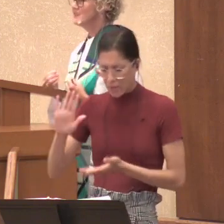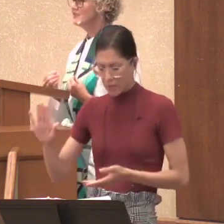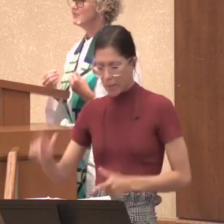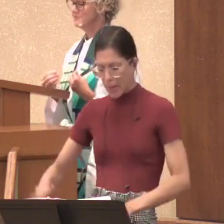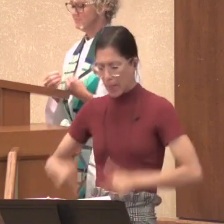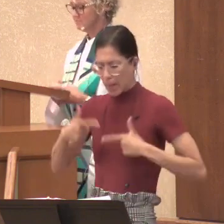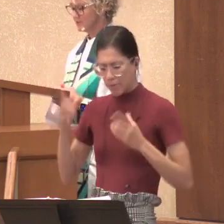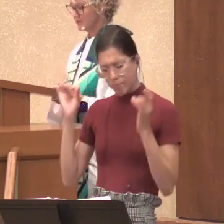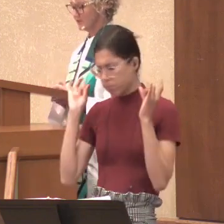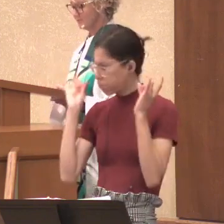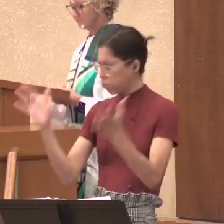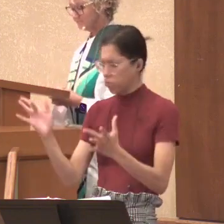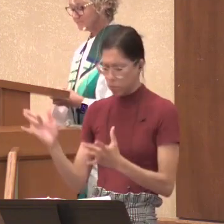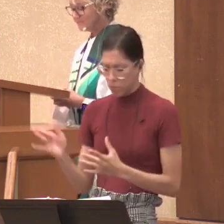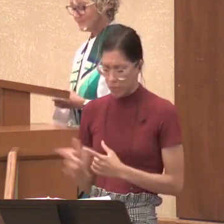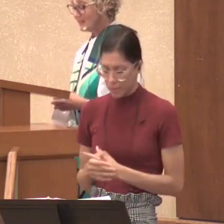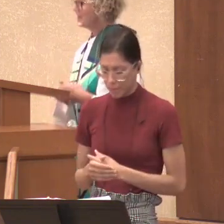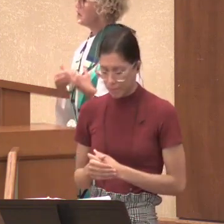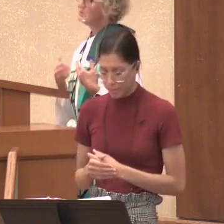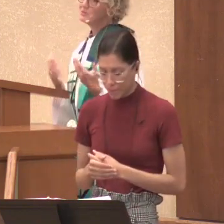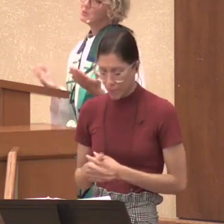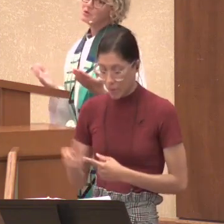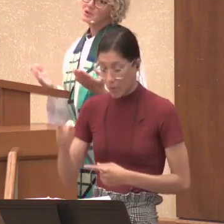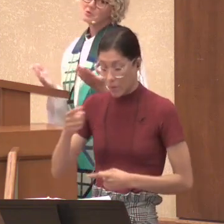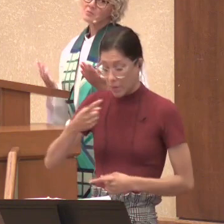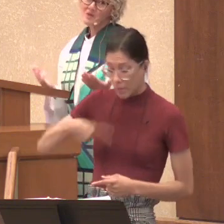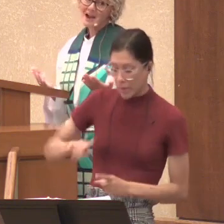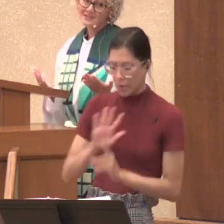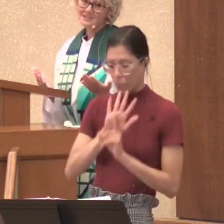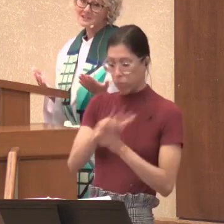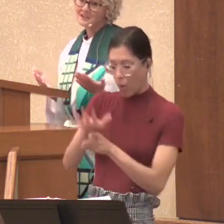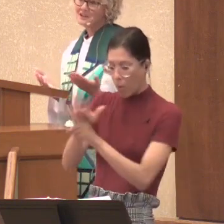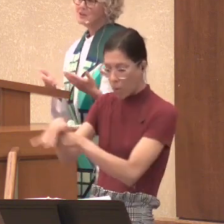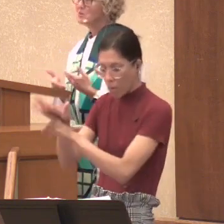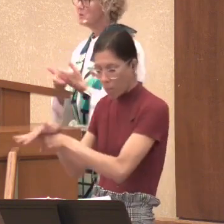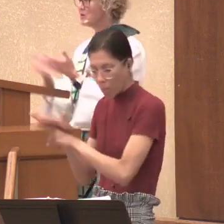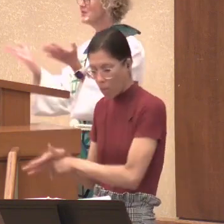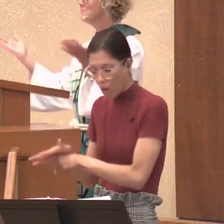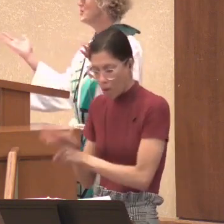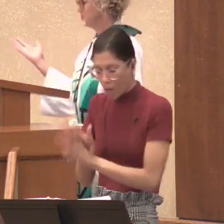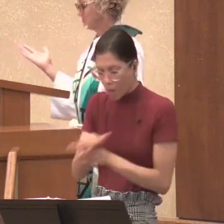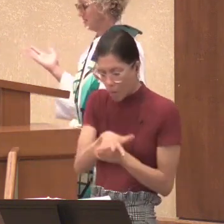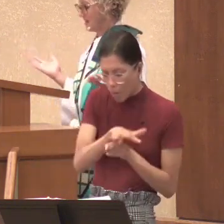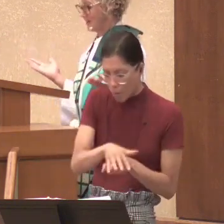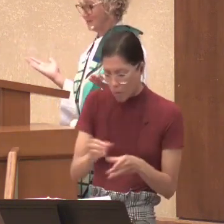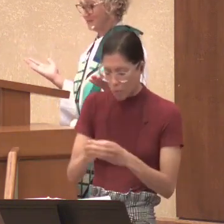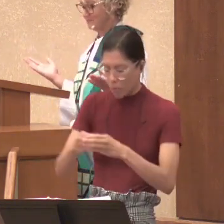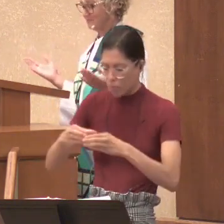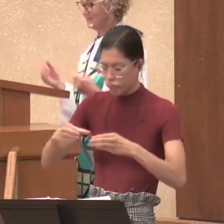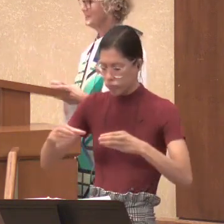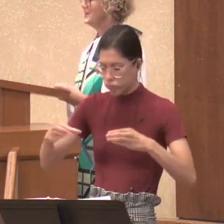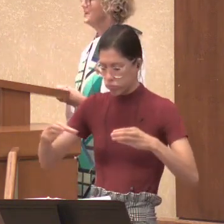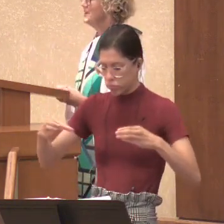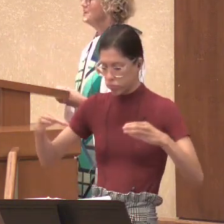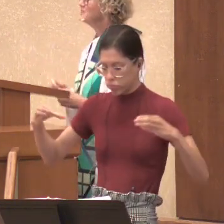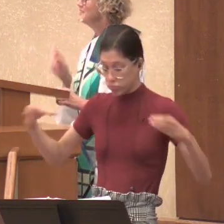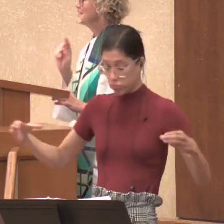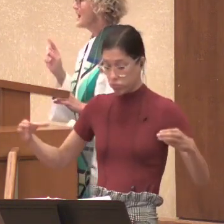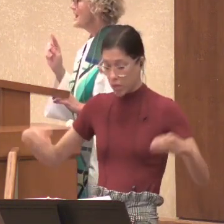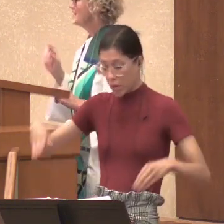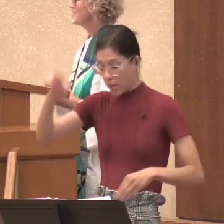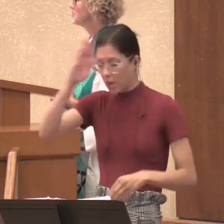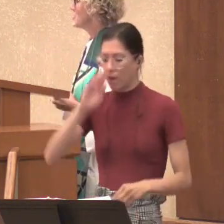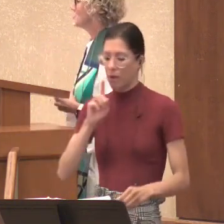lives very bitter. But the more they were oppressed, the more they multiplied. You